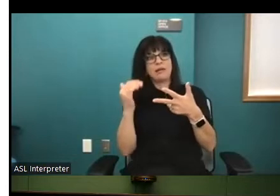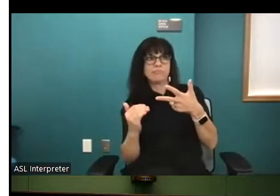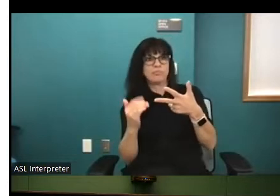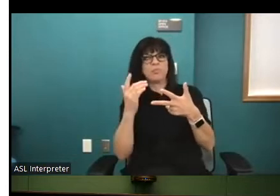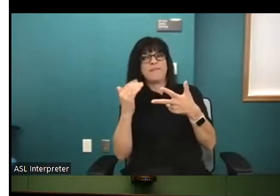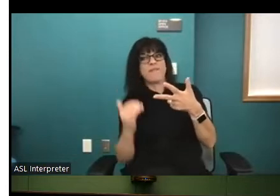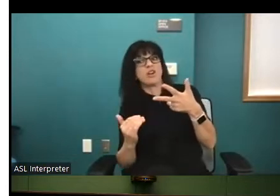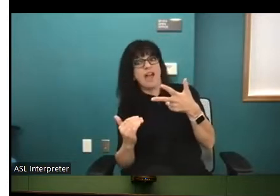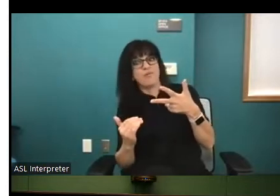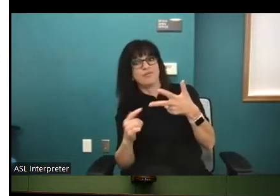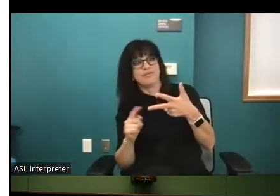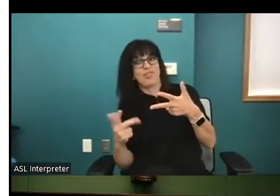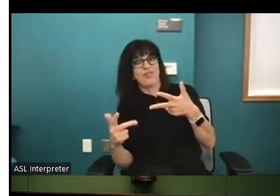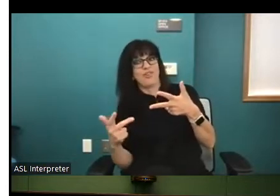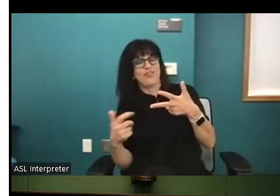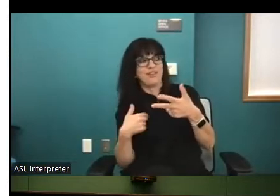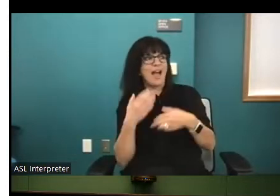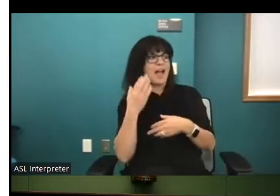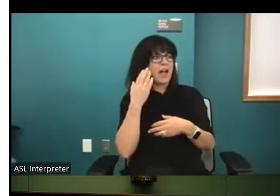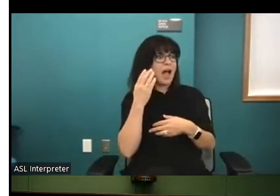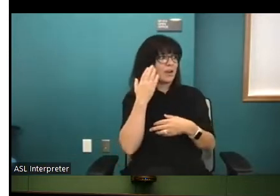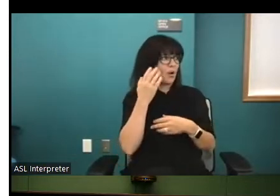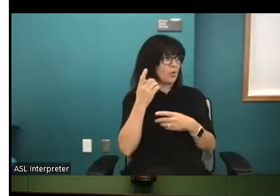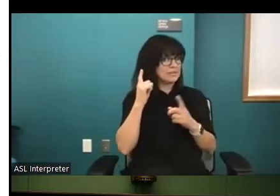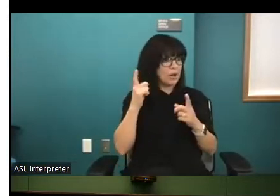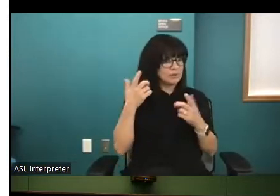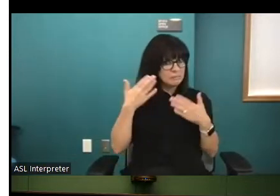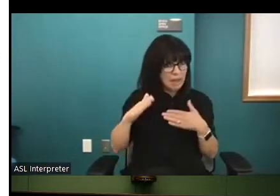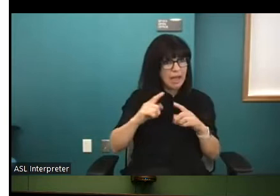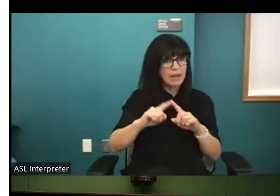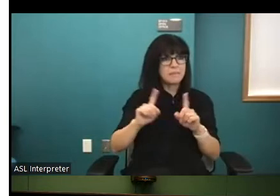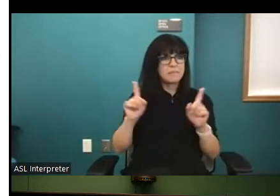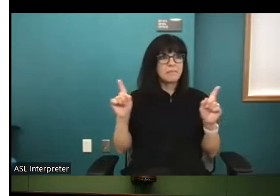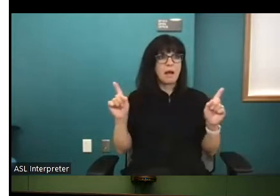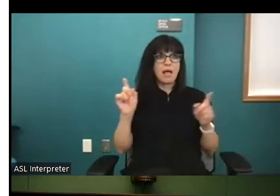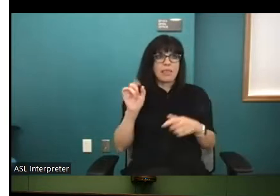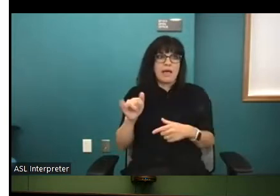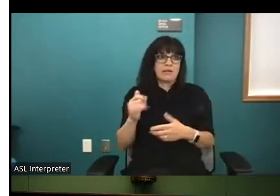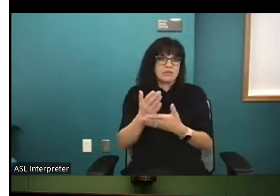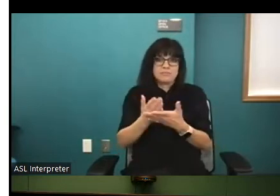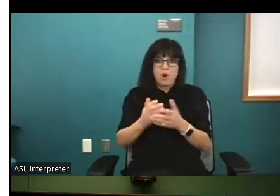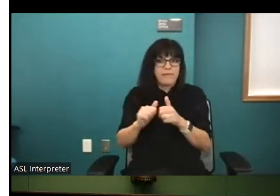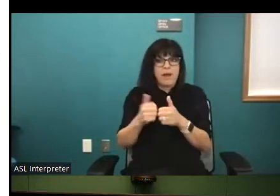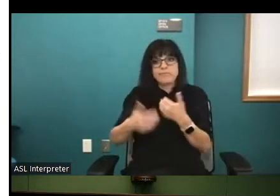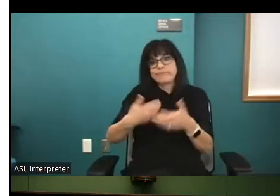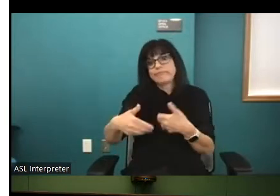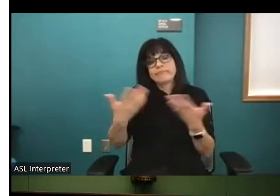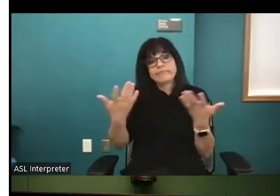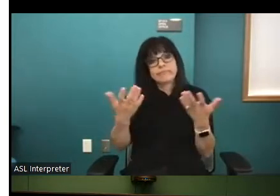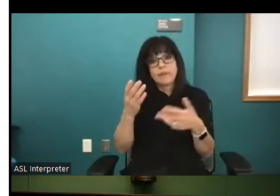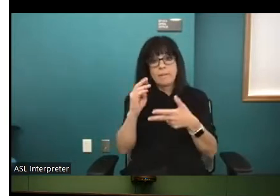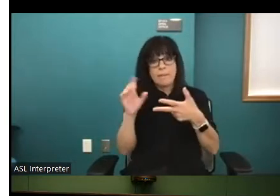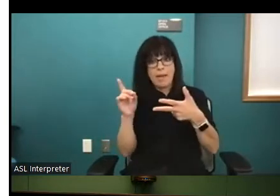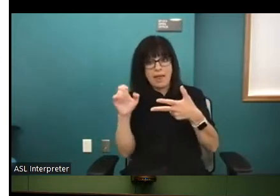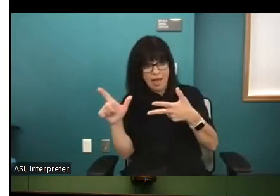down. I know it sounds bad, right? And that's just part of how it is. And Medel